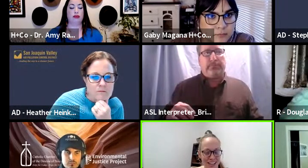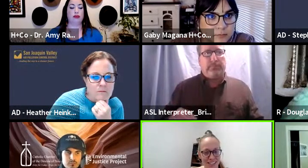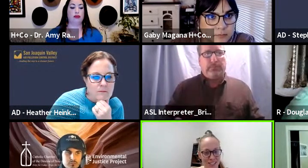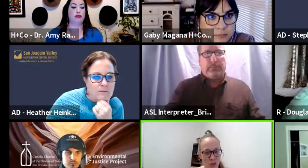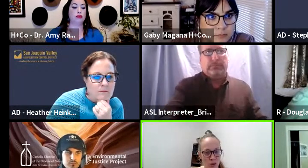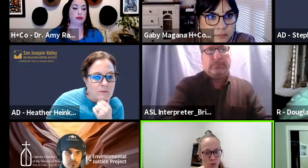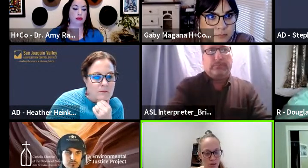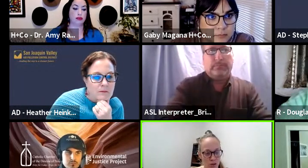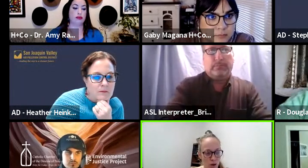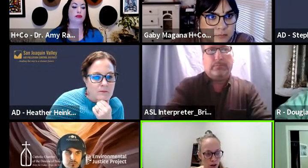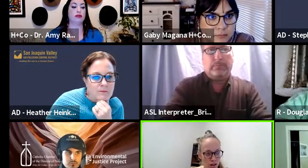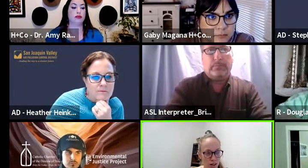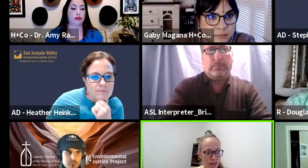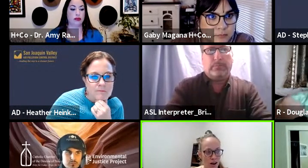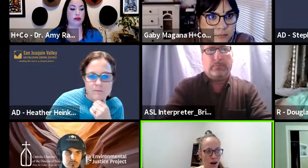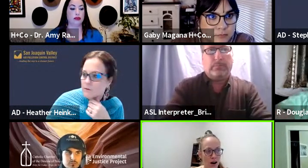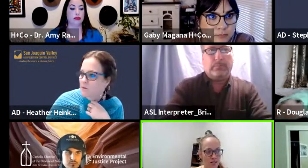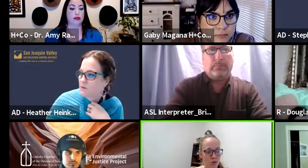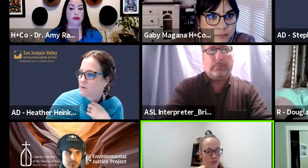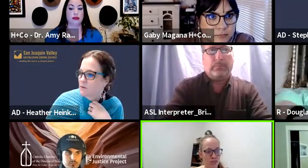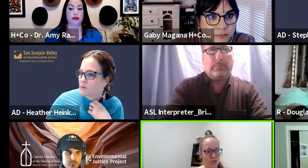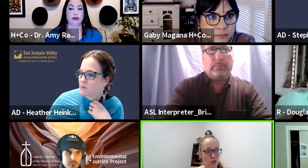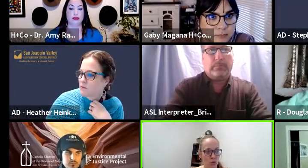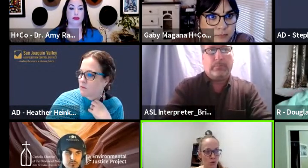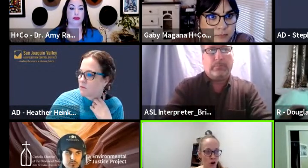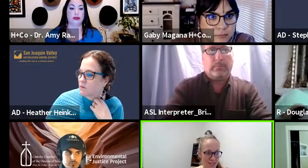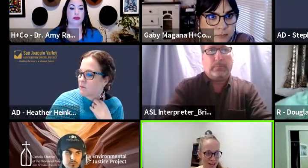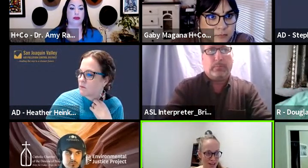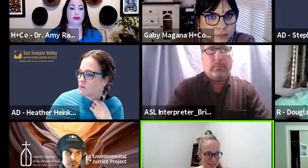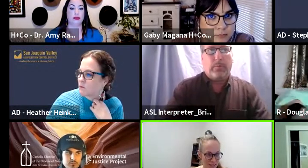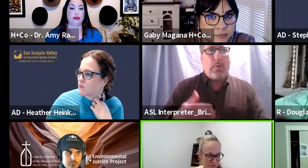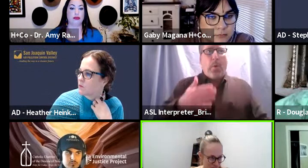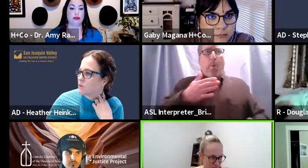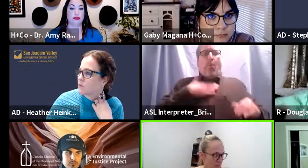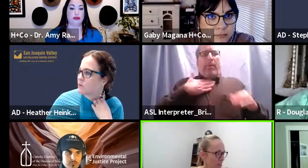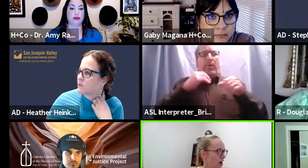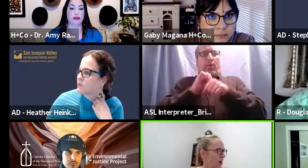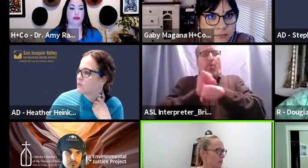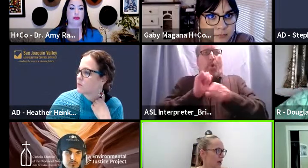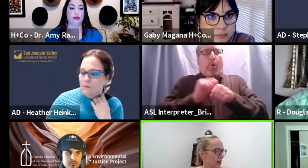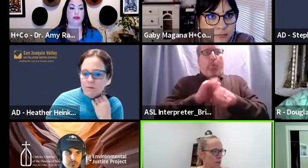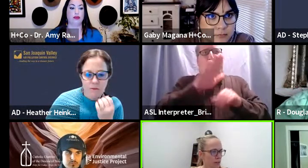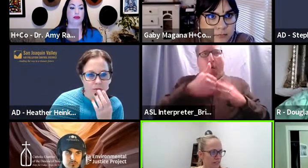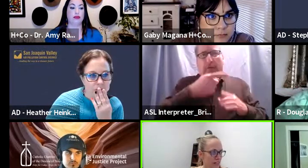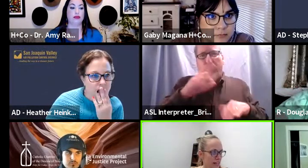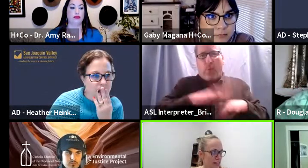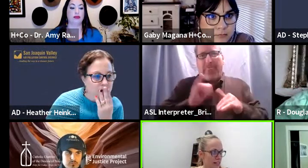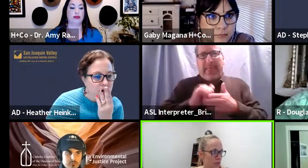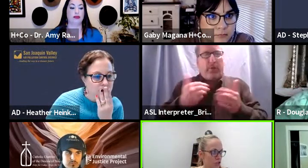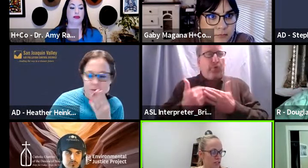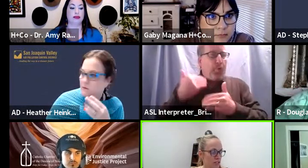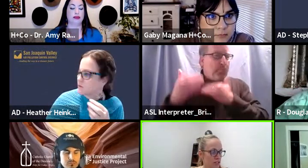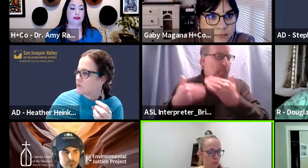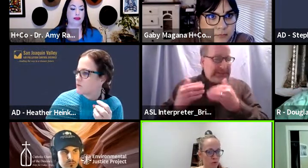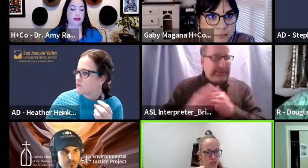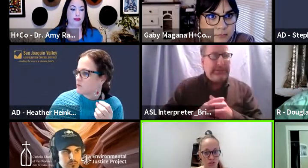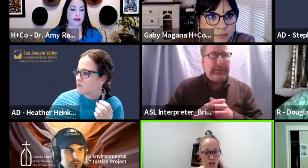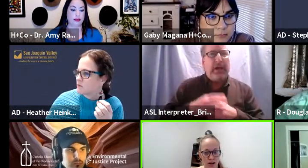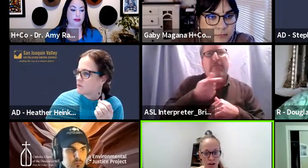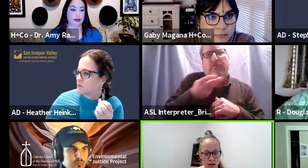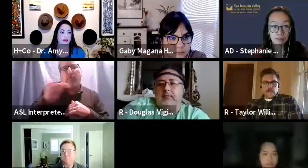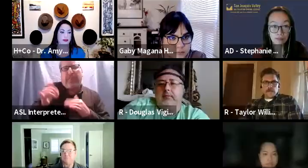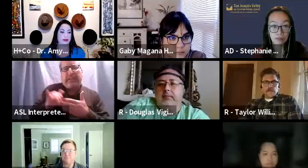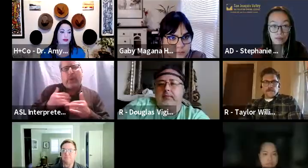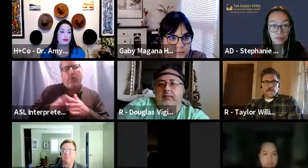really excited to work with you all on sort of this new process. A couple of things I will